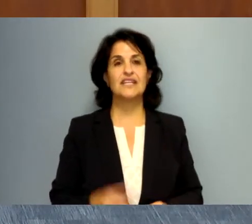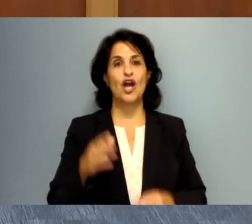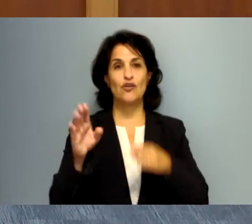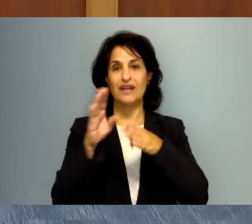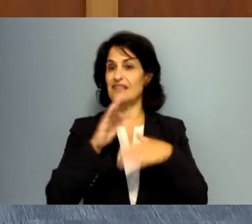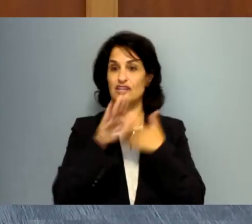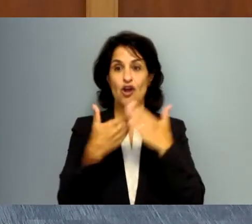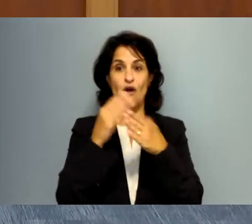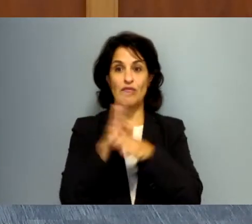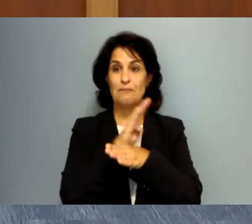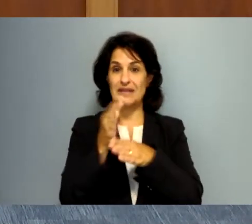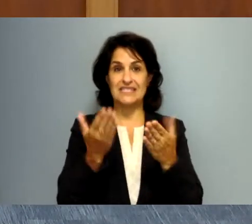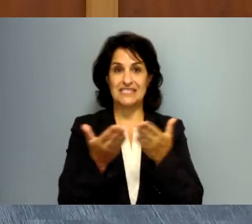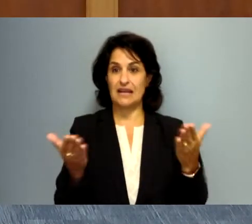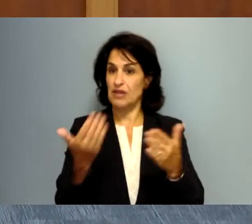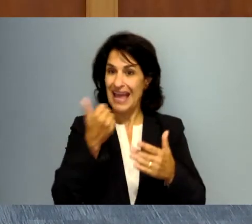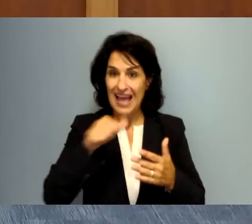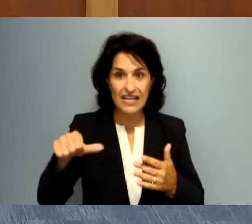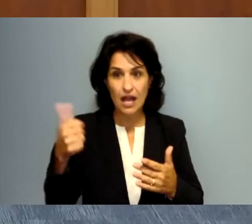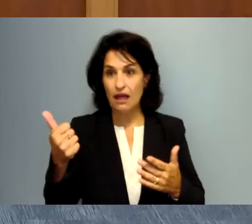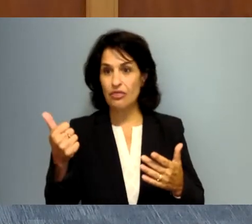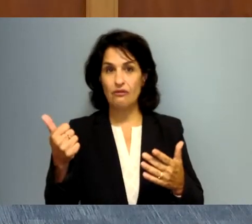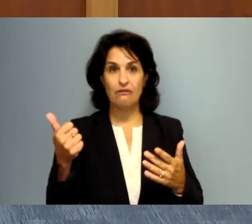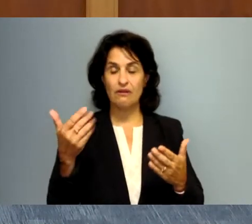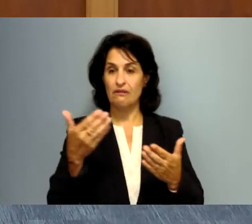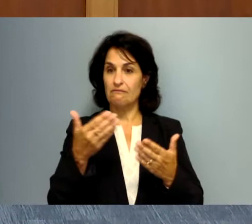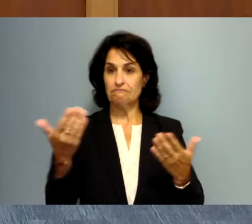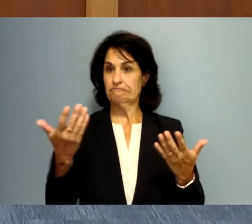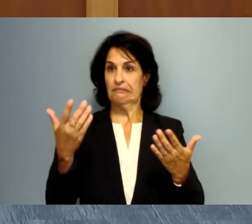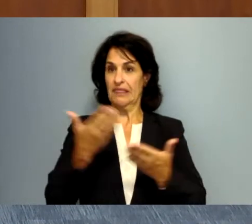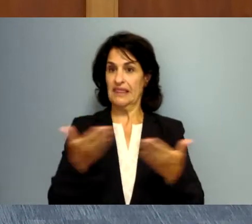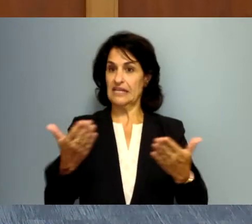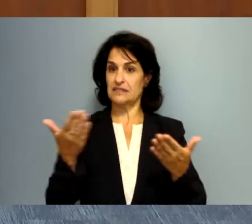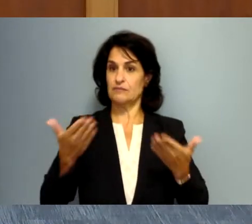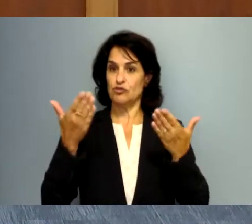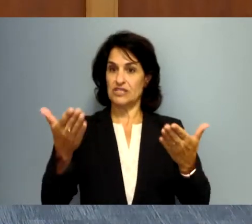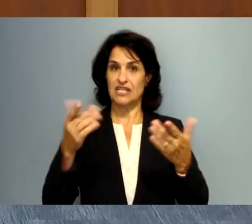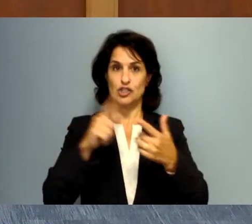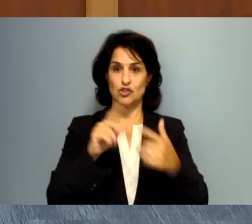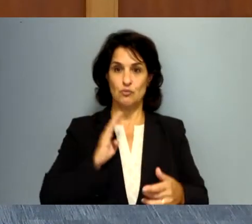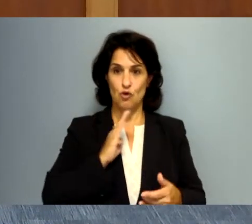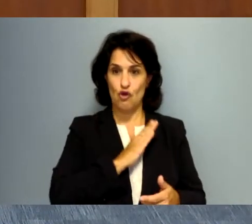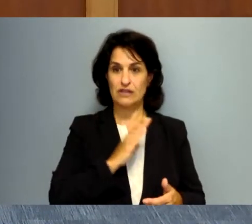we have. Any other matters come before the board? Hearing none, is there a